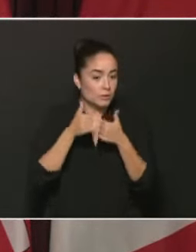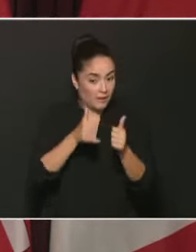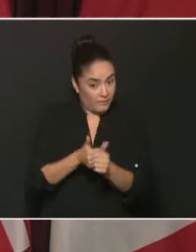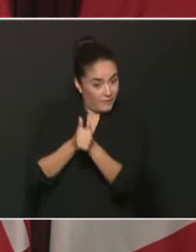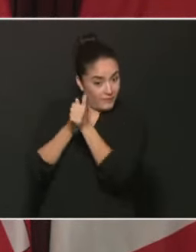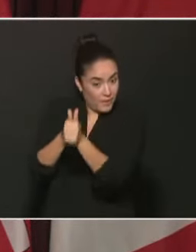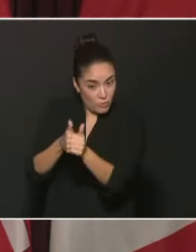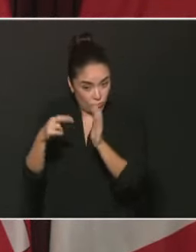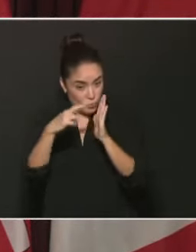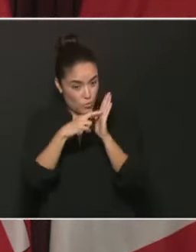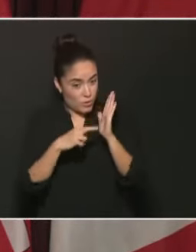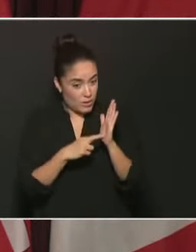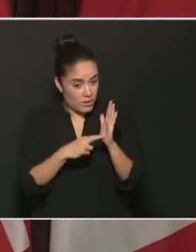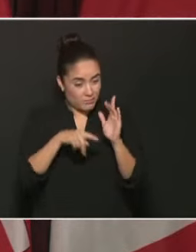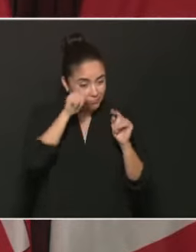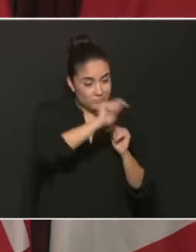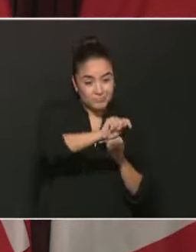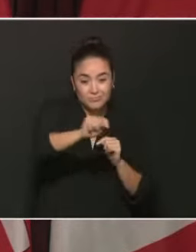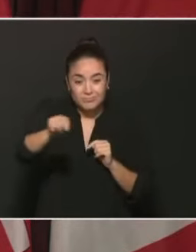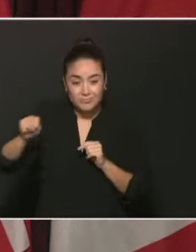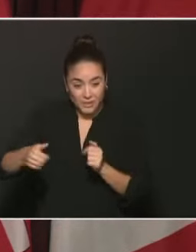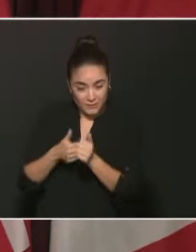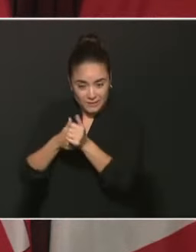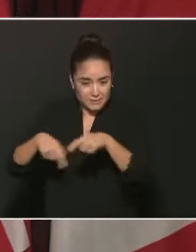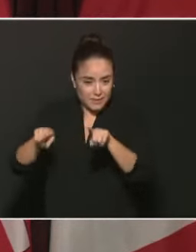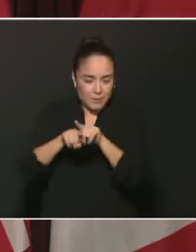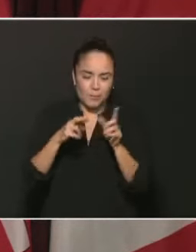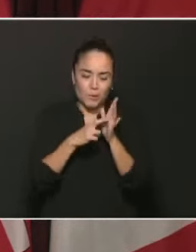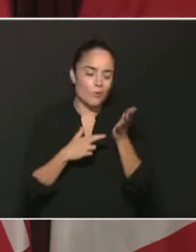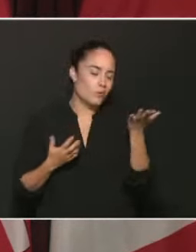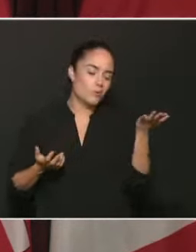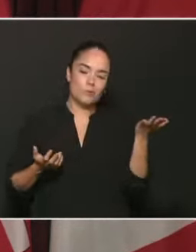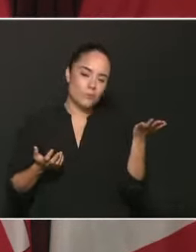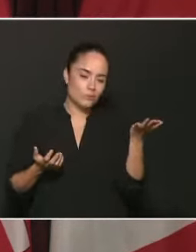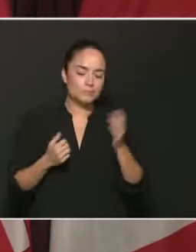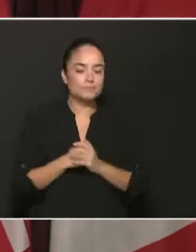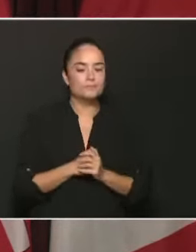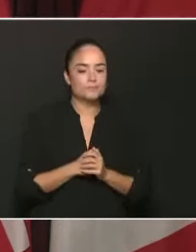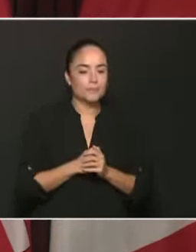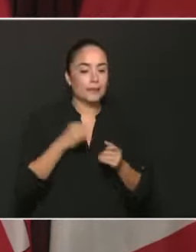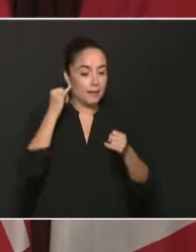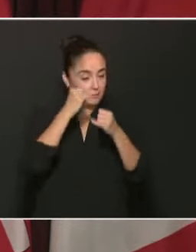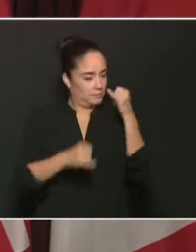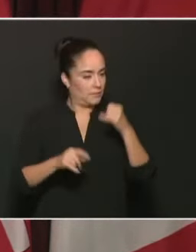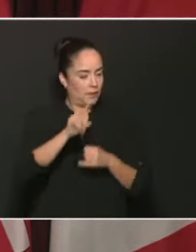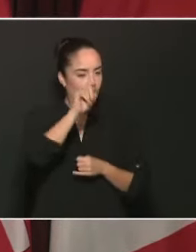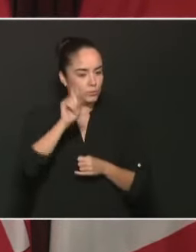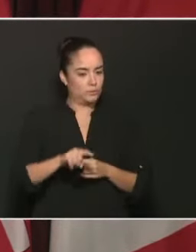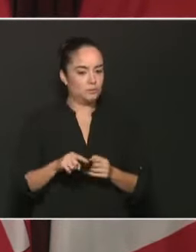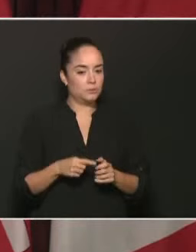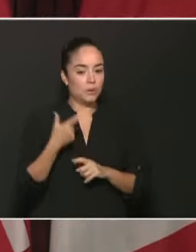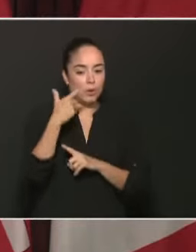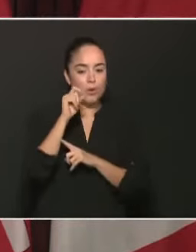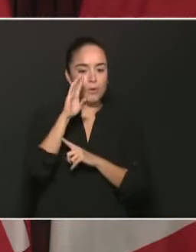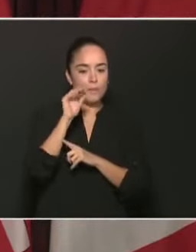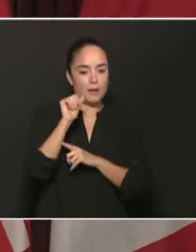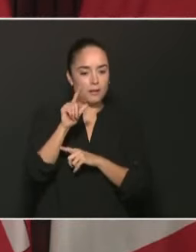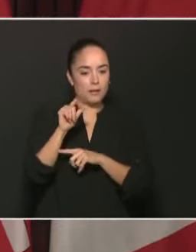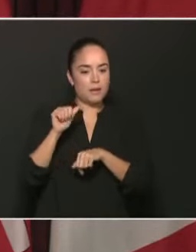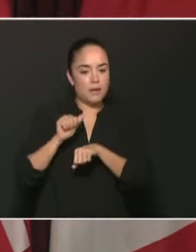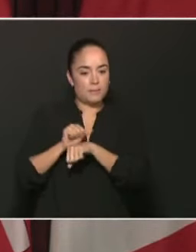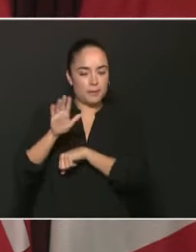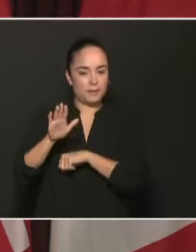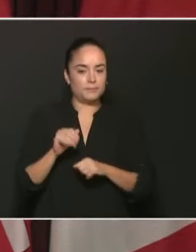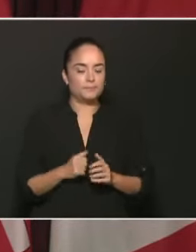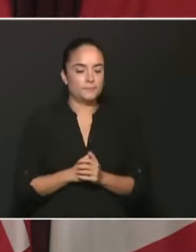question. Your final question comes from Jeff Gray with the Globe and Mail. Please go ahead. Thanks. Hi, Dr. Moore. Can you hear me